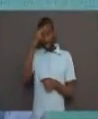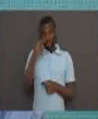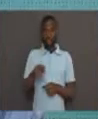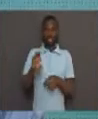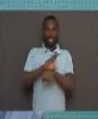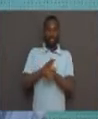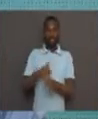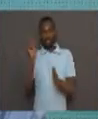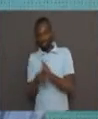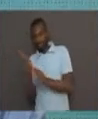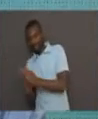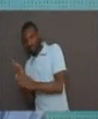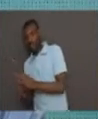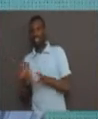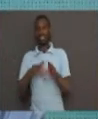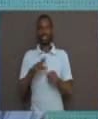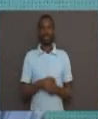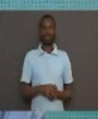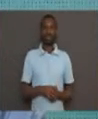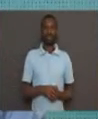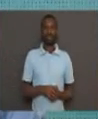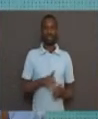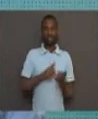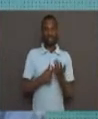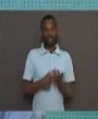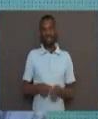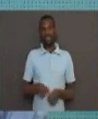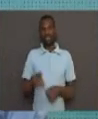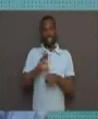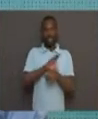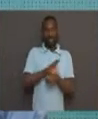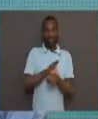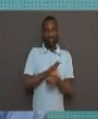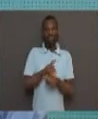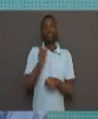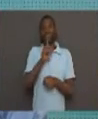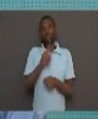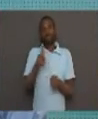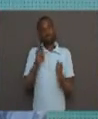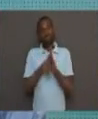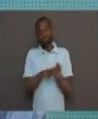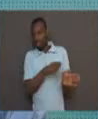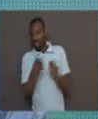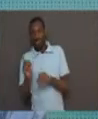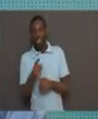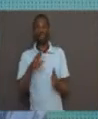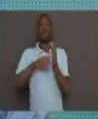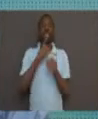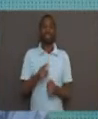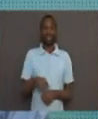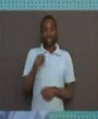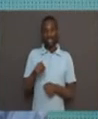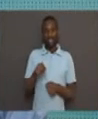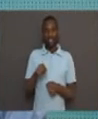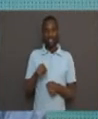They are also capable of mutating the cells so that they